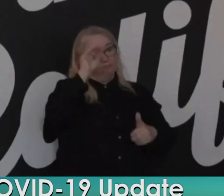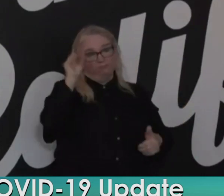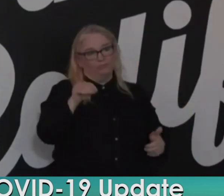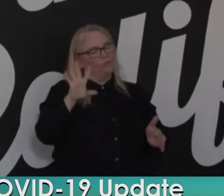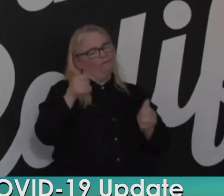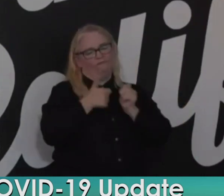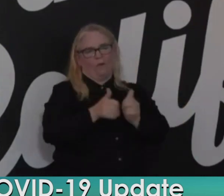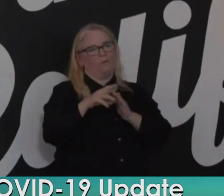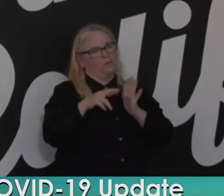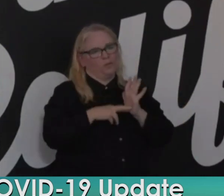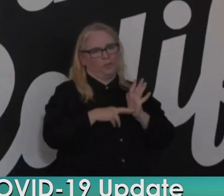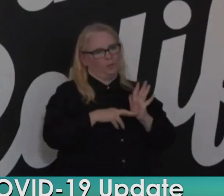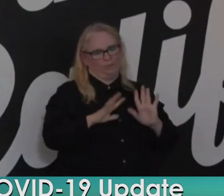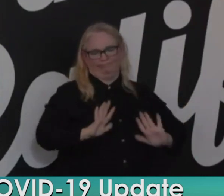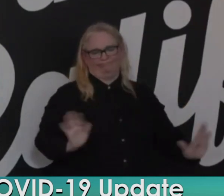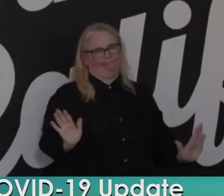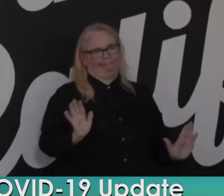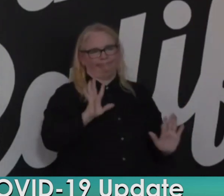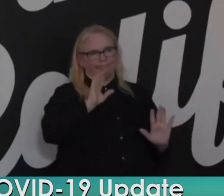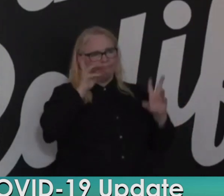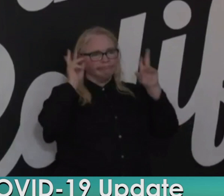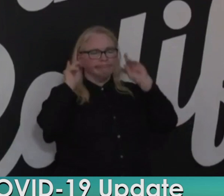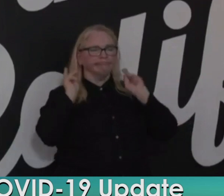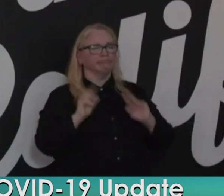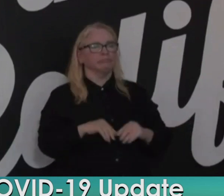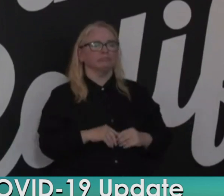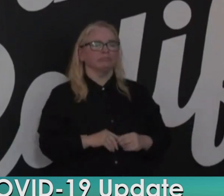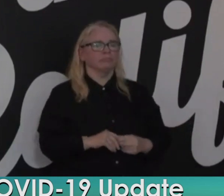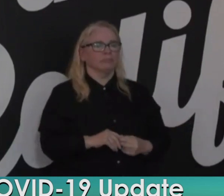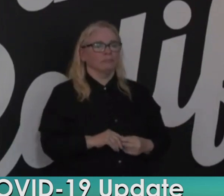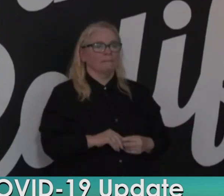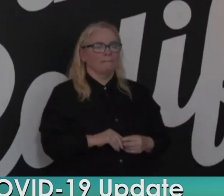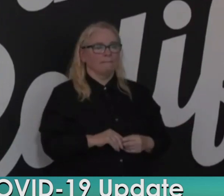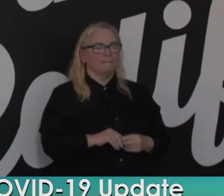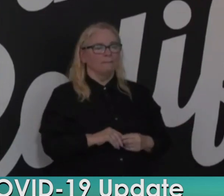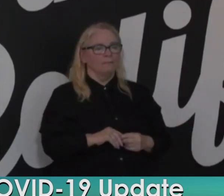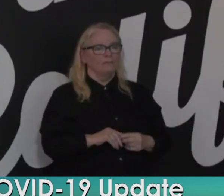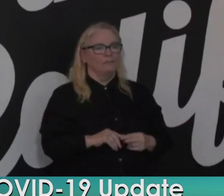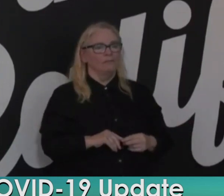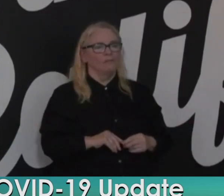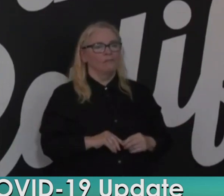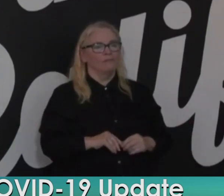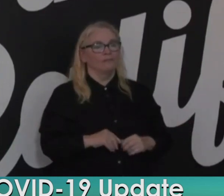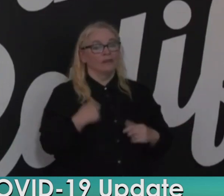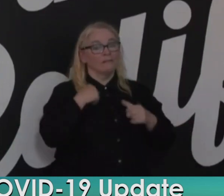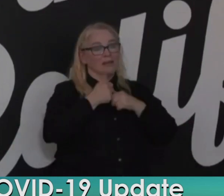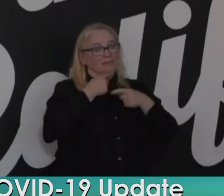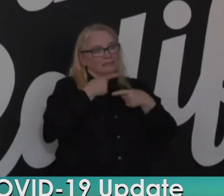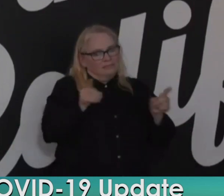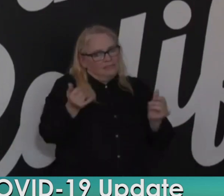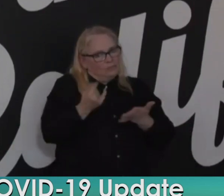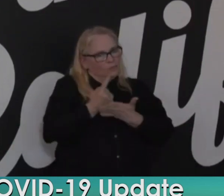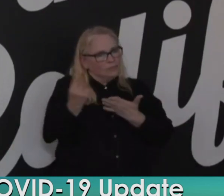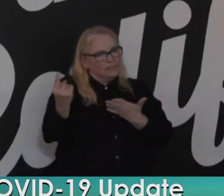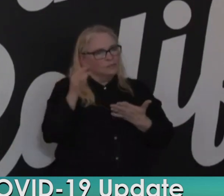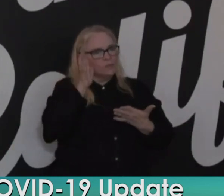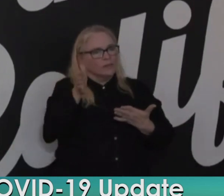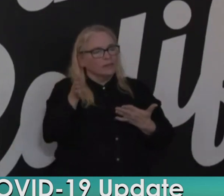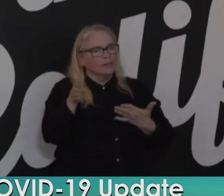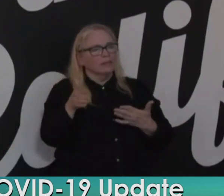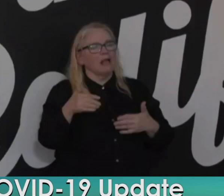thing. They've put us in a position where we're making these announcements this week. We have guidelines. We have